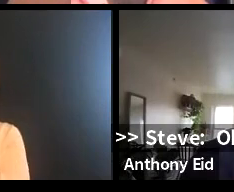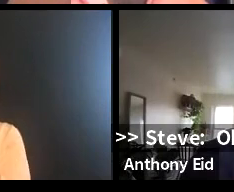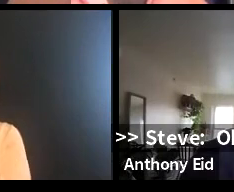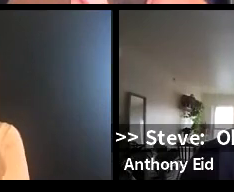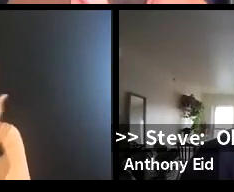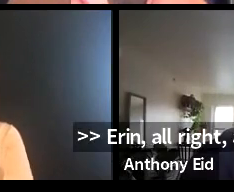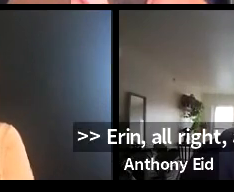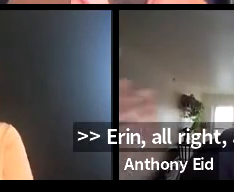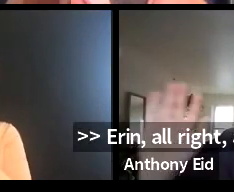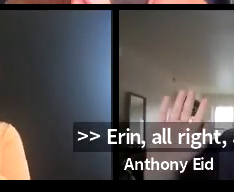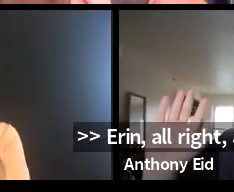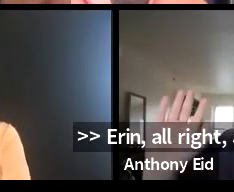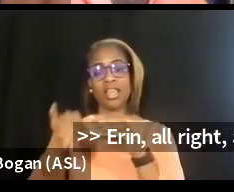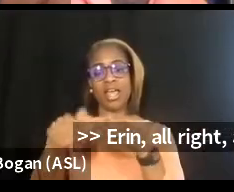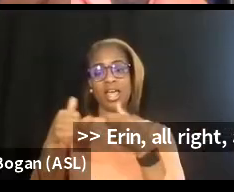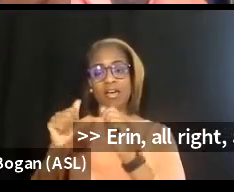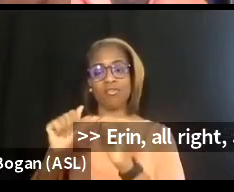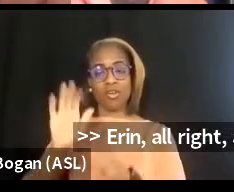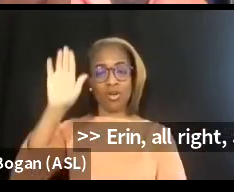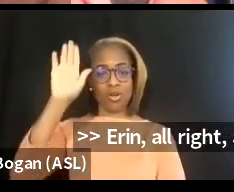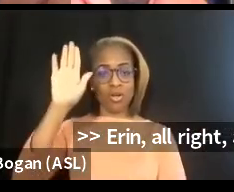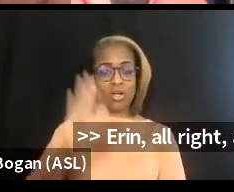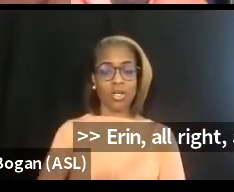this effort, raise your hand.